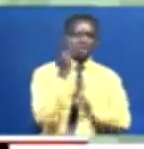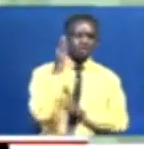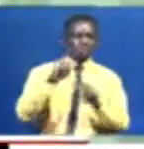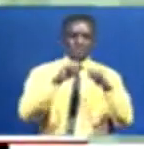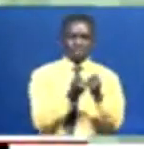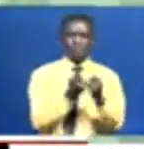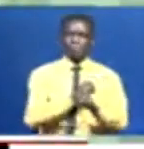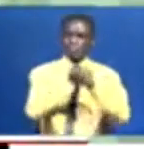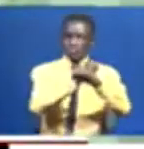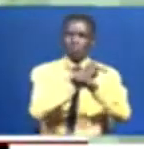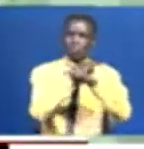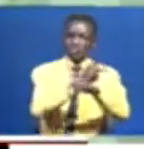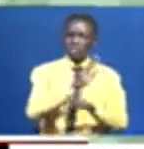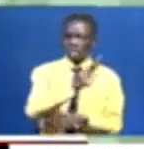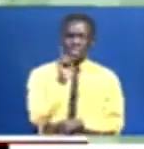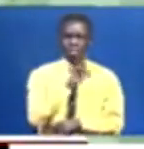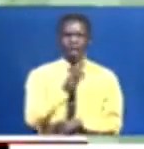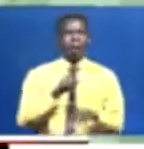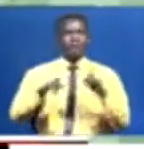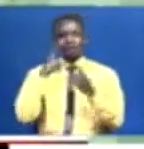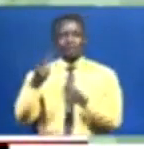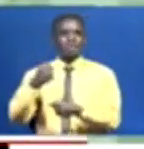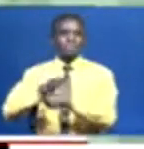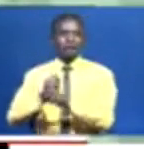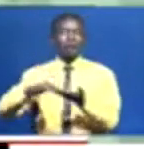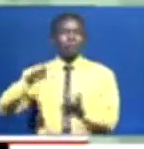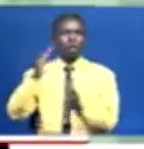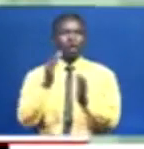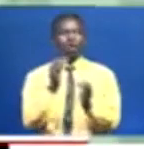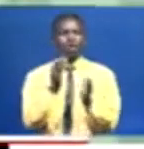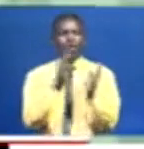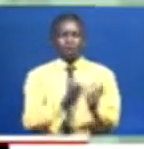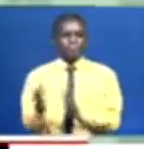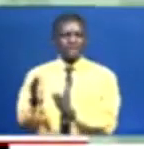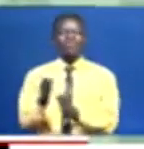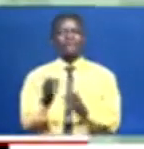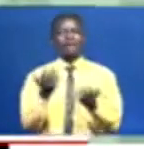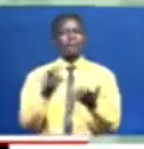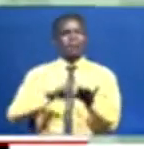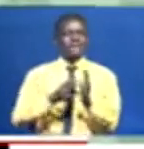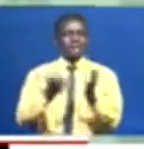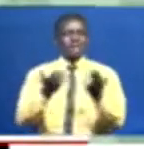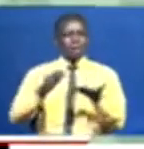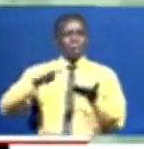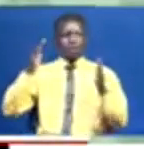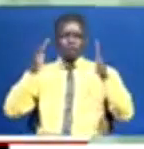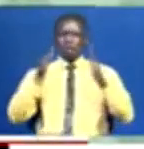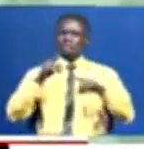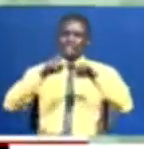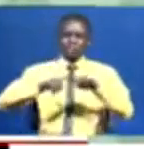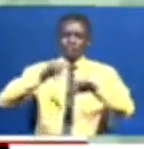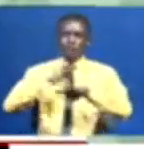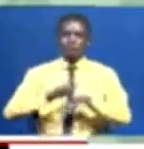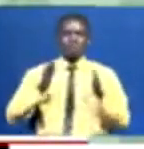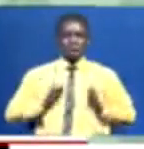threats, they're creating more operational overhead. They'll still need a lot of reliance on human input, and it still leaves security